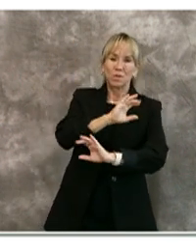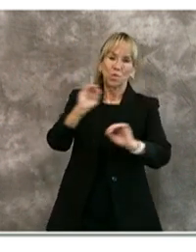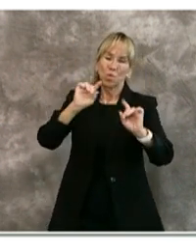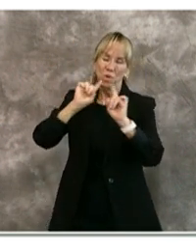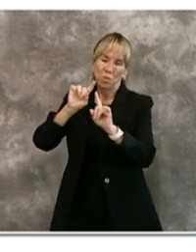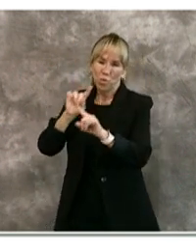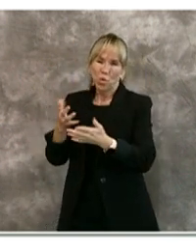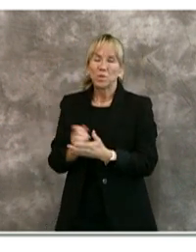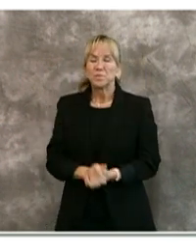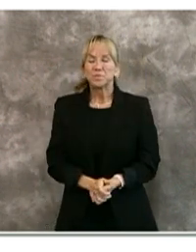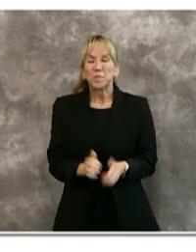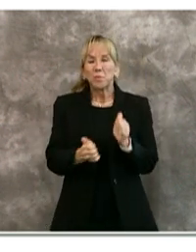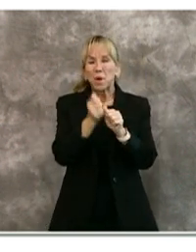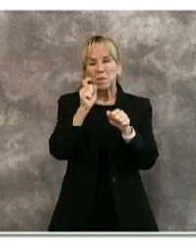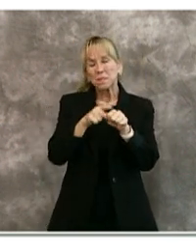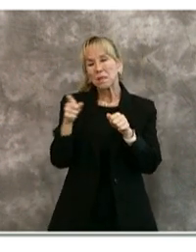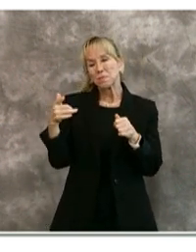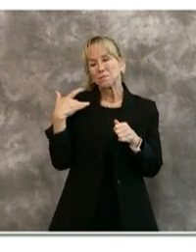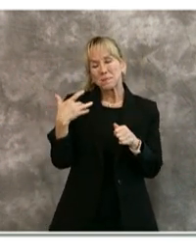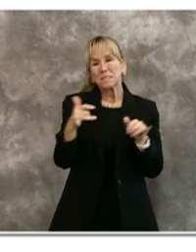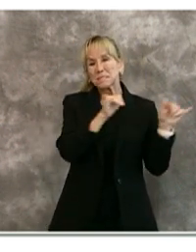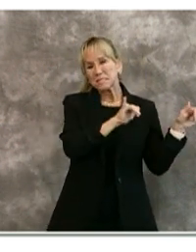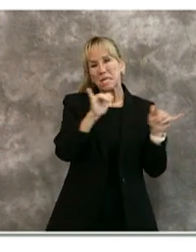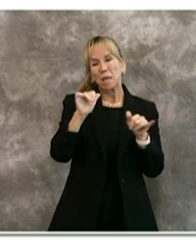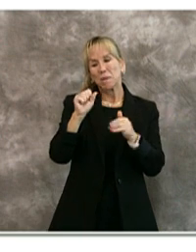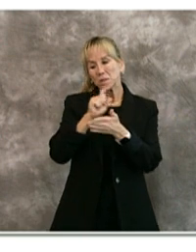weeks. Next slide.